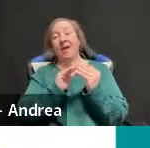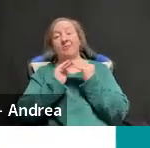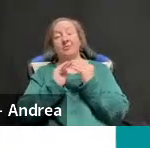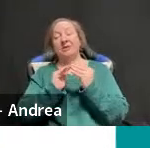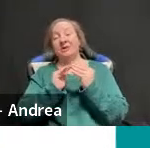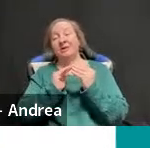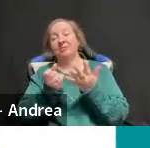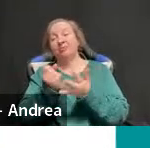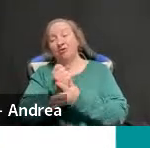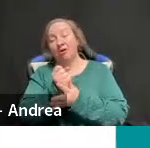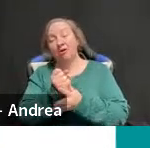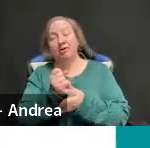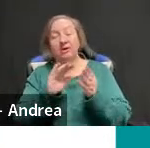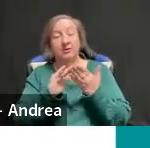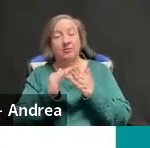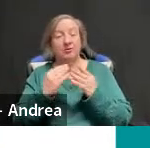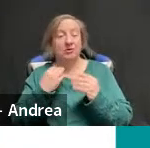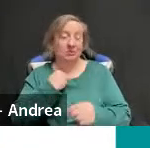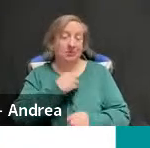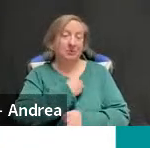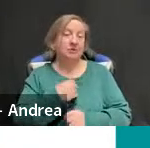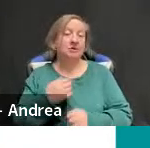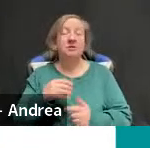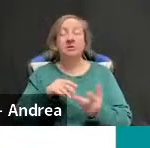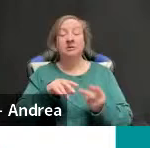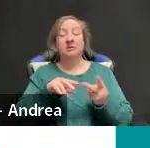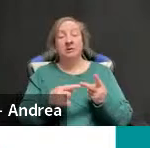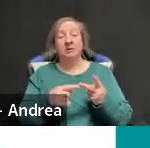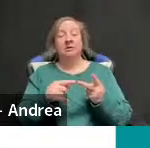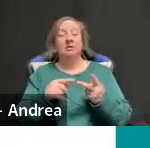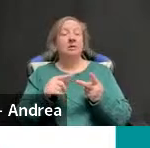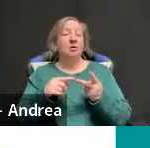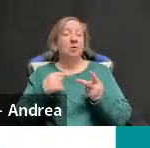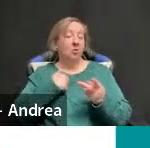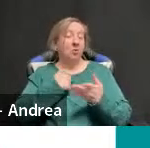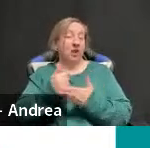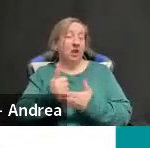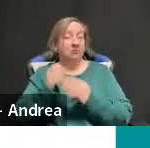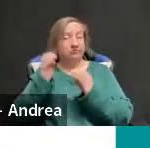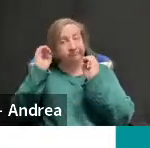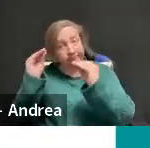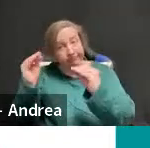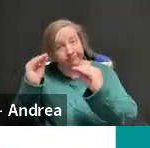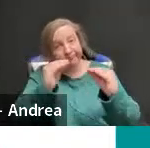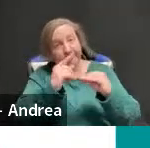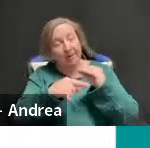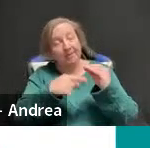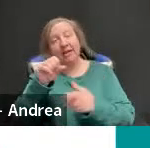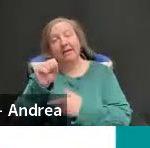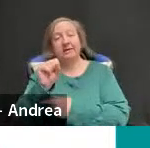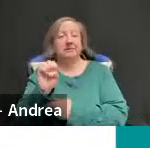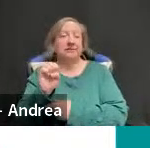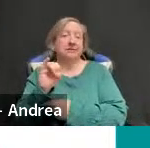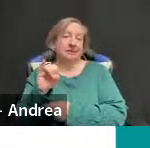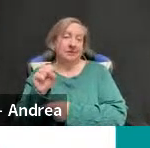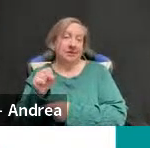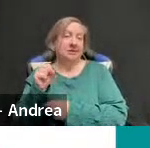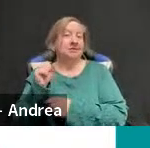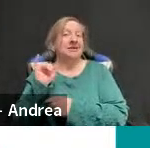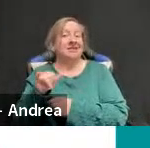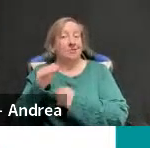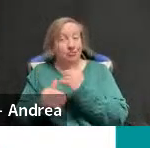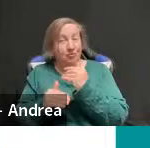members. We're also helping educate people on the SEIS and the process. And our